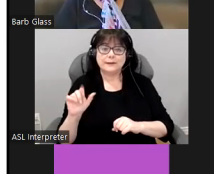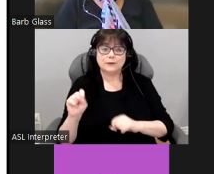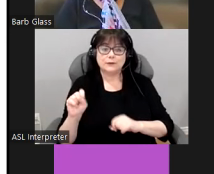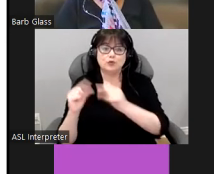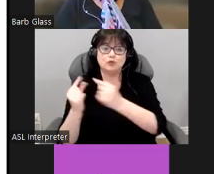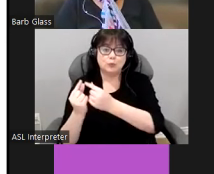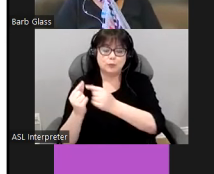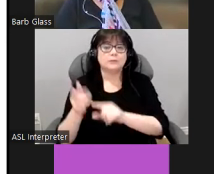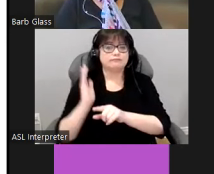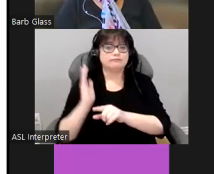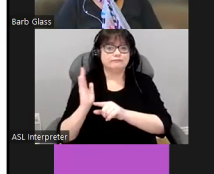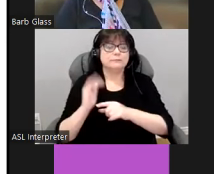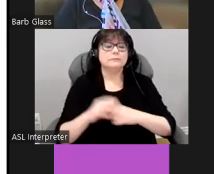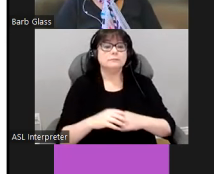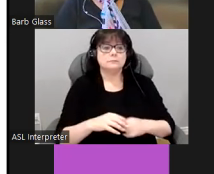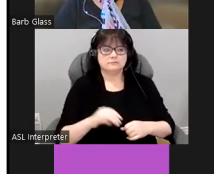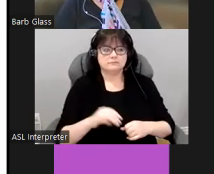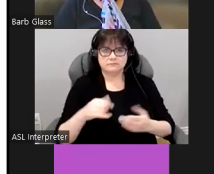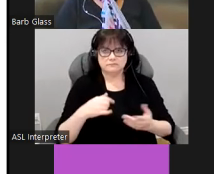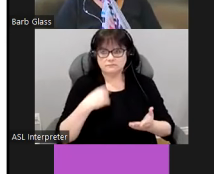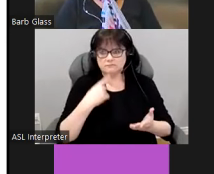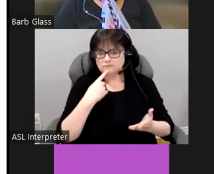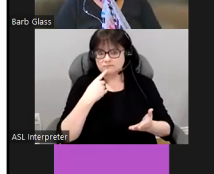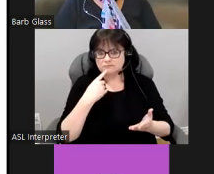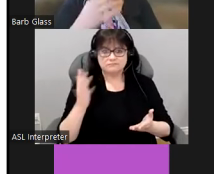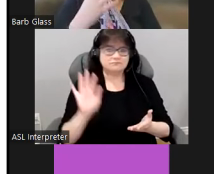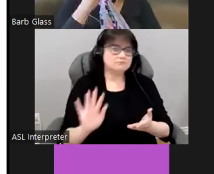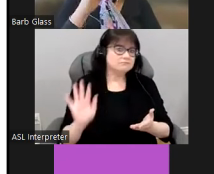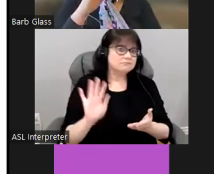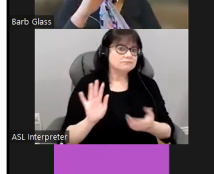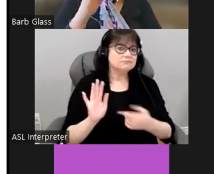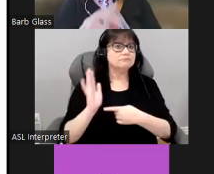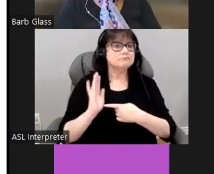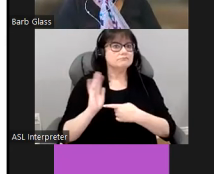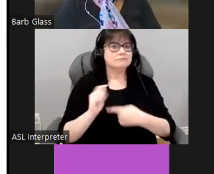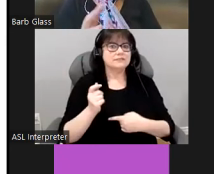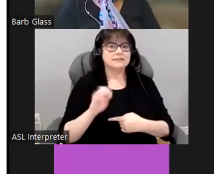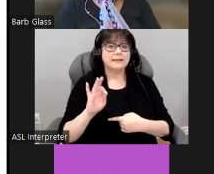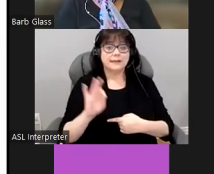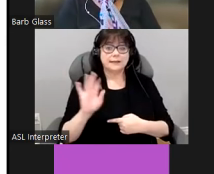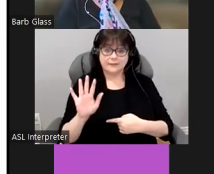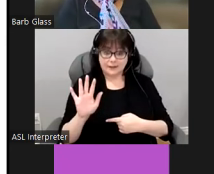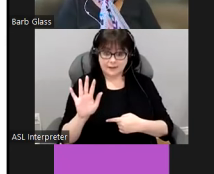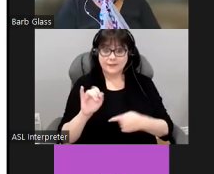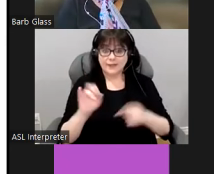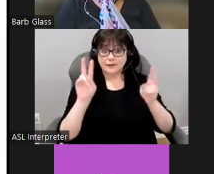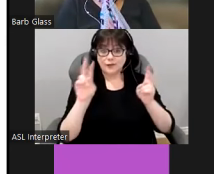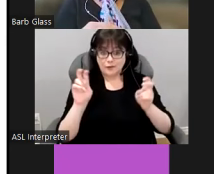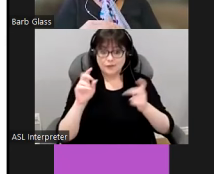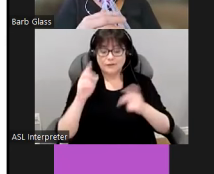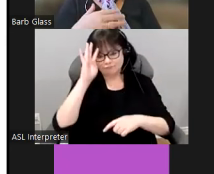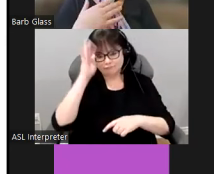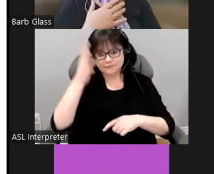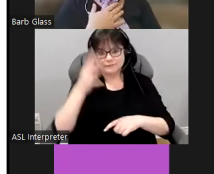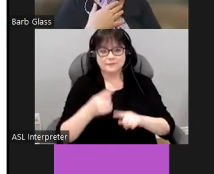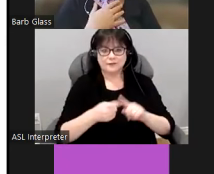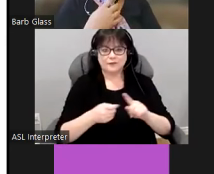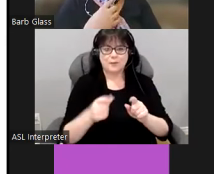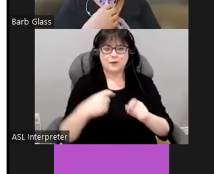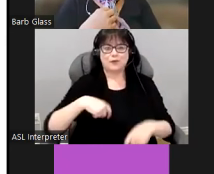way back in the, I'd say mid-90s, they coined that phrase at a conference that I was at. Currently,